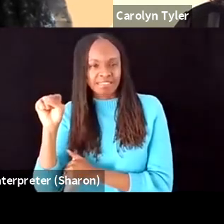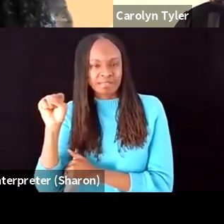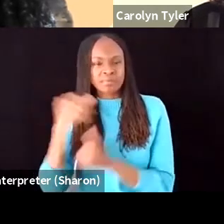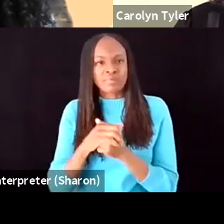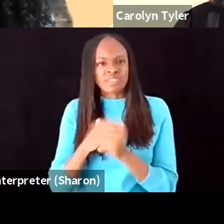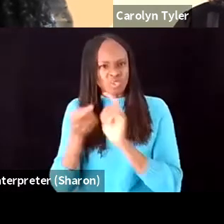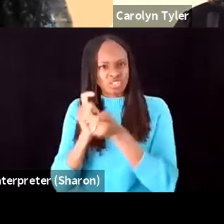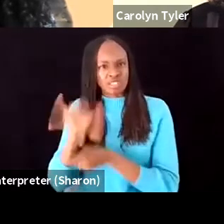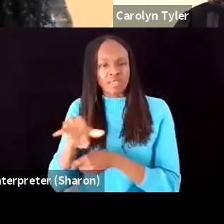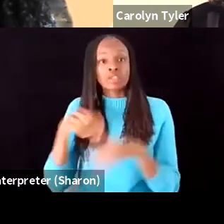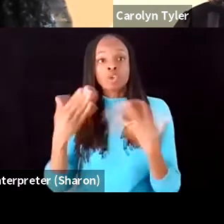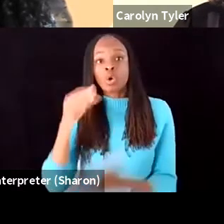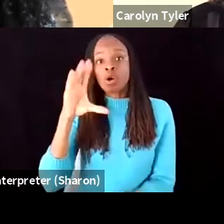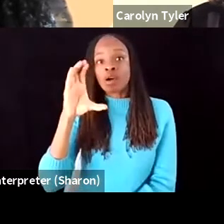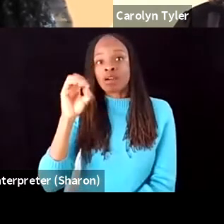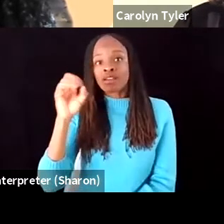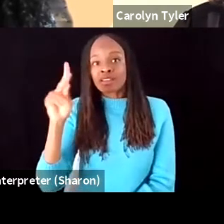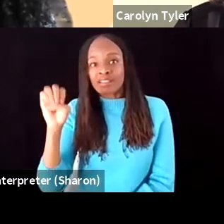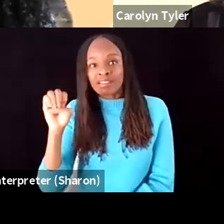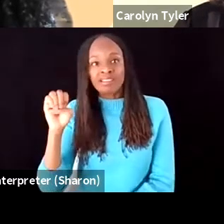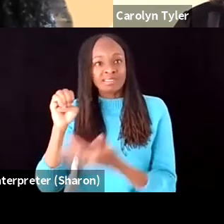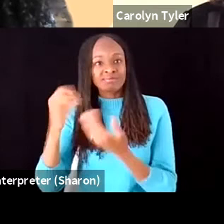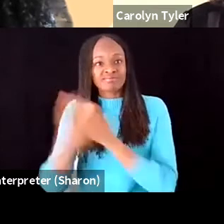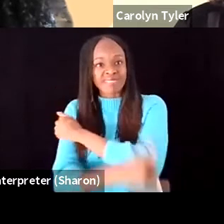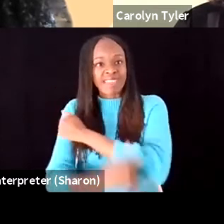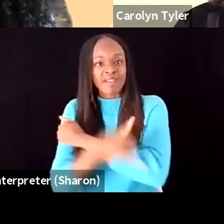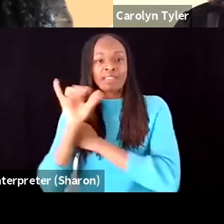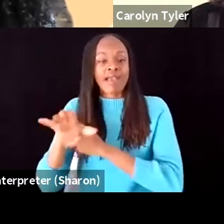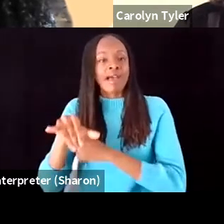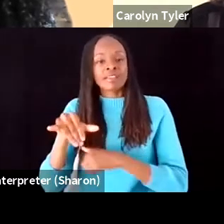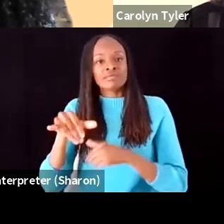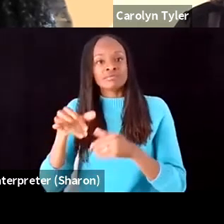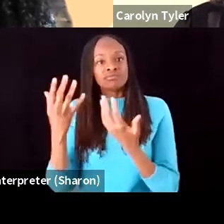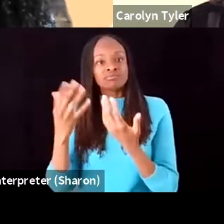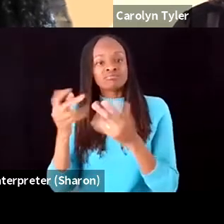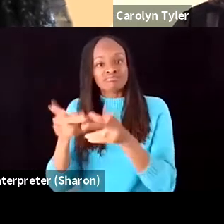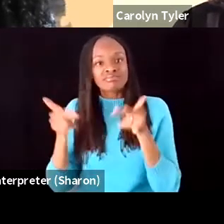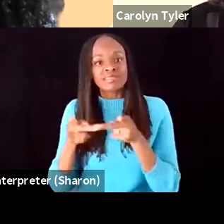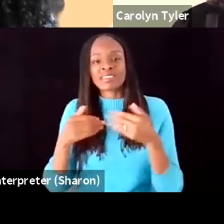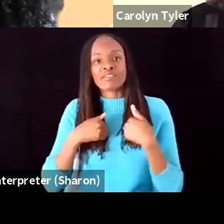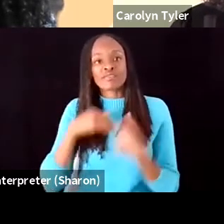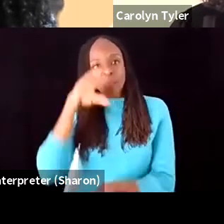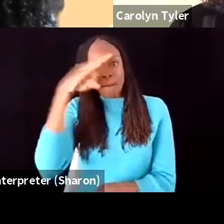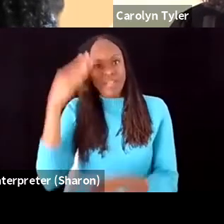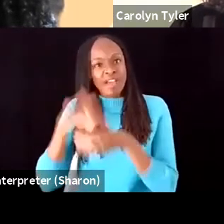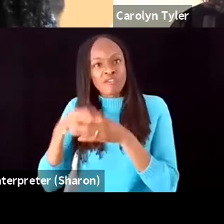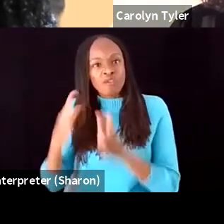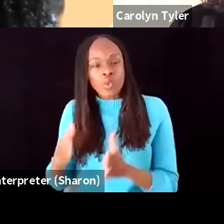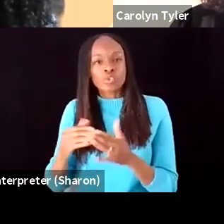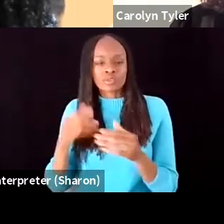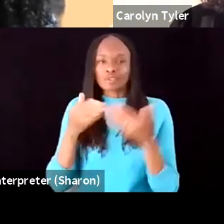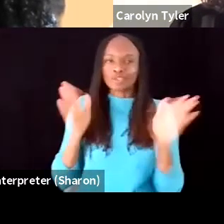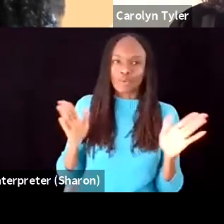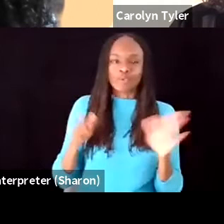So Cook County, very much a Democratic county. Black voters, and I'm going to generalize here, Black voters are sort